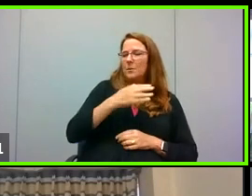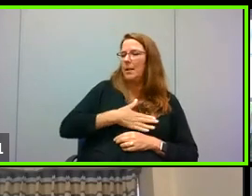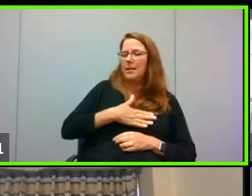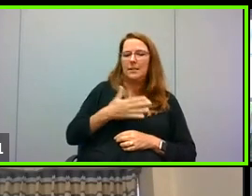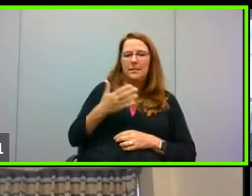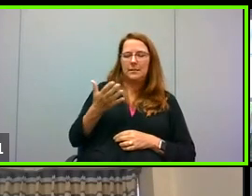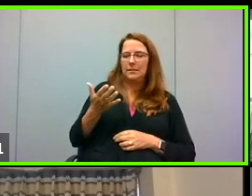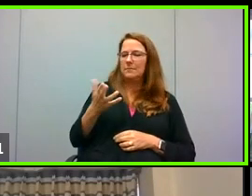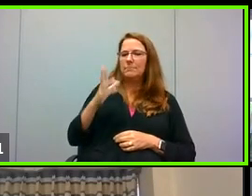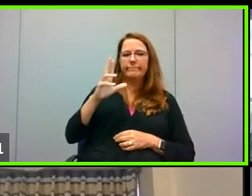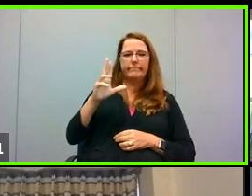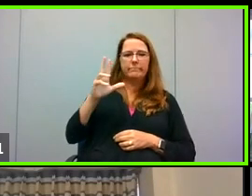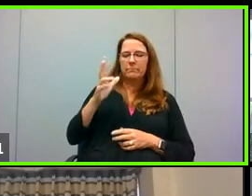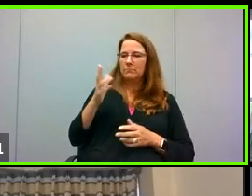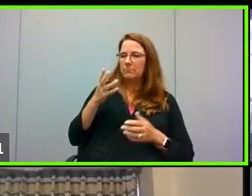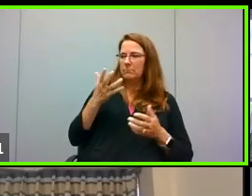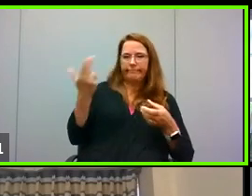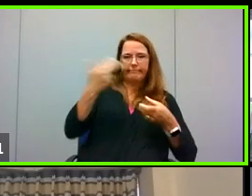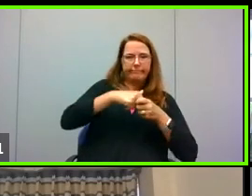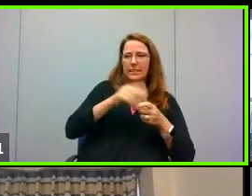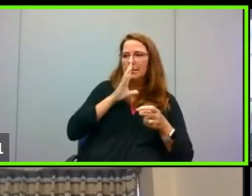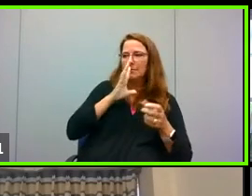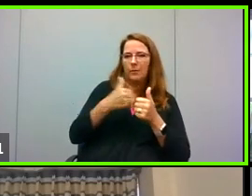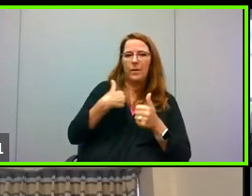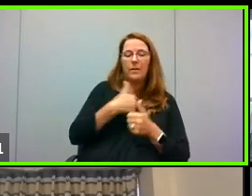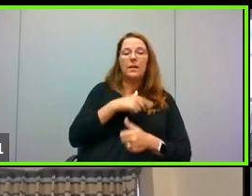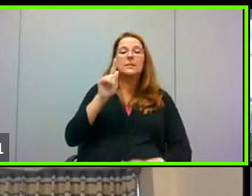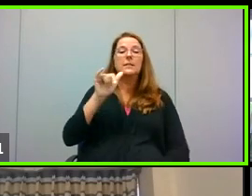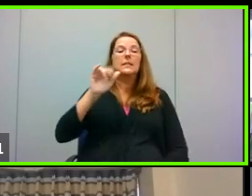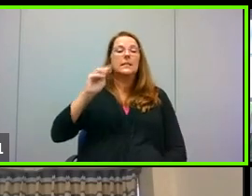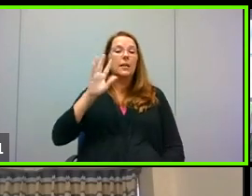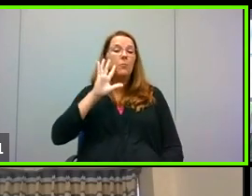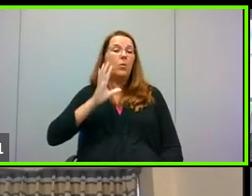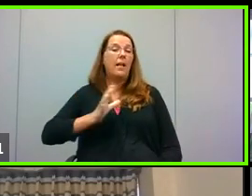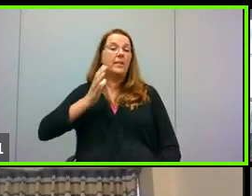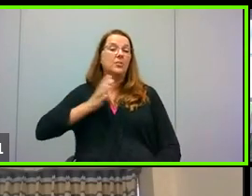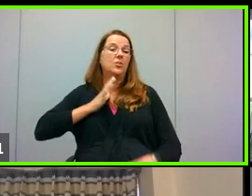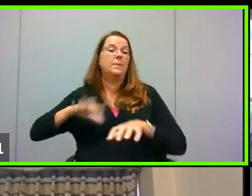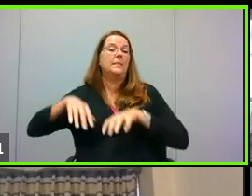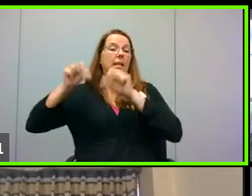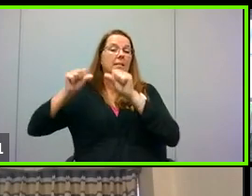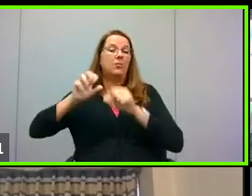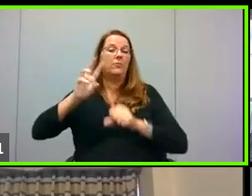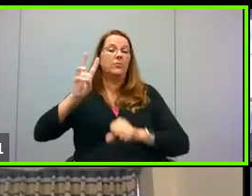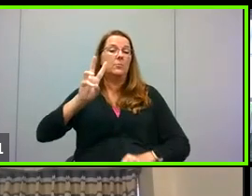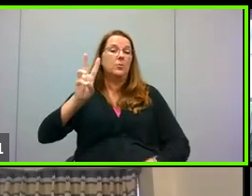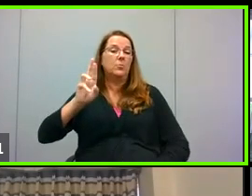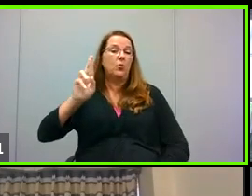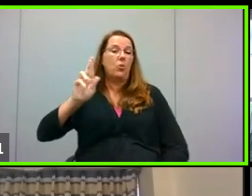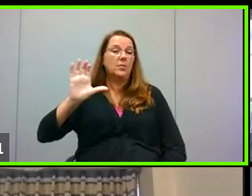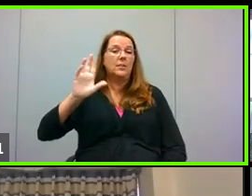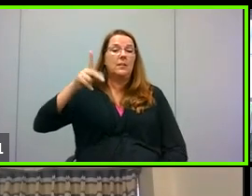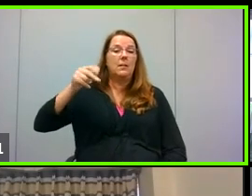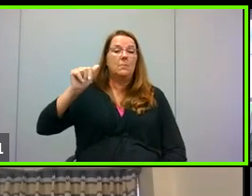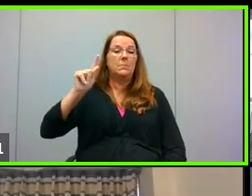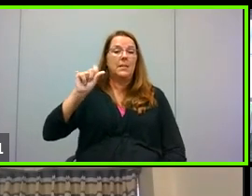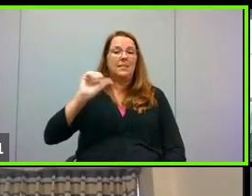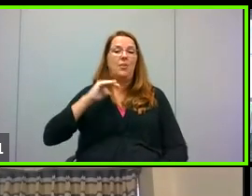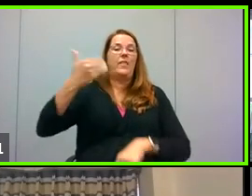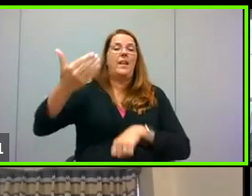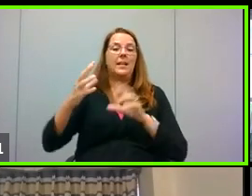unmute yourself and speak with us. Tim will be officially kind of taking over the WWRC updates at our next meeting. I